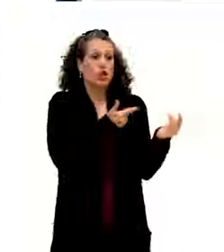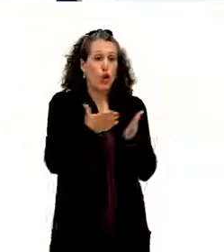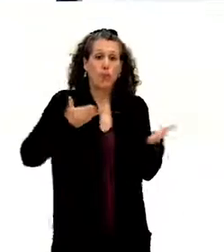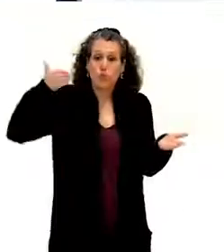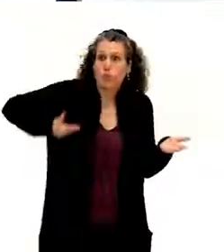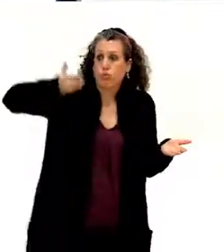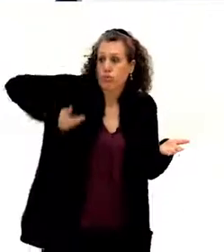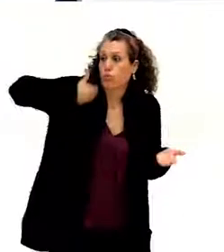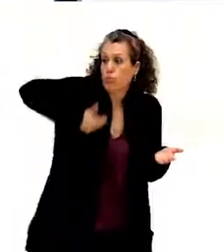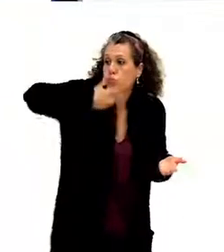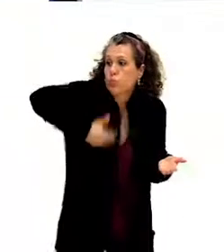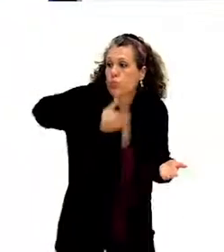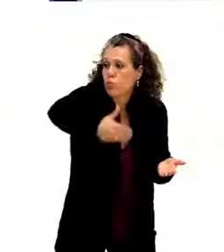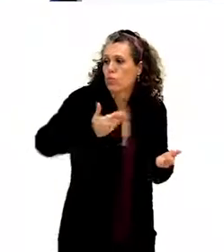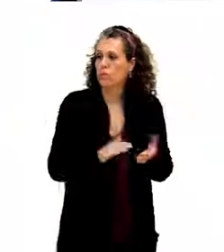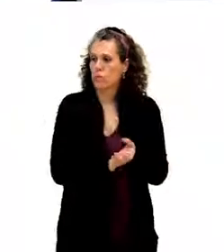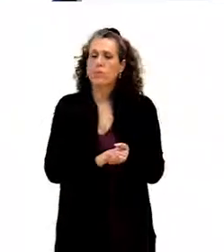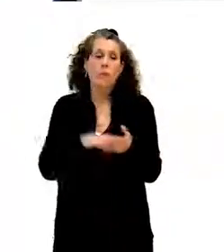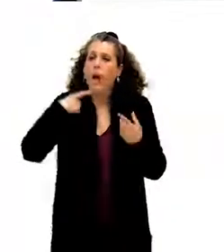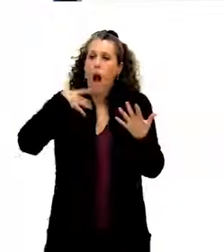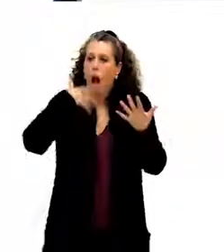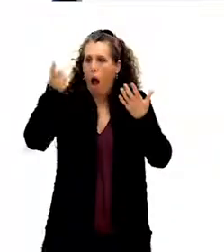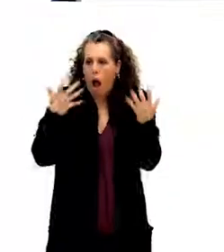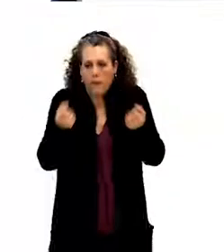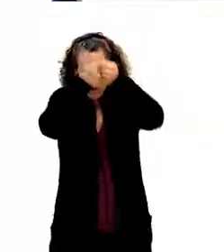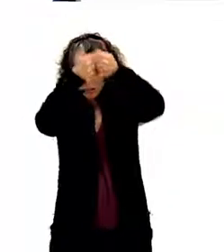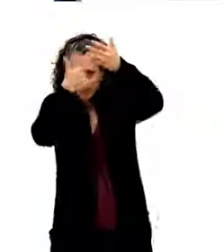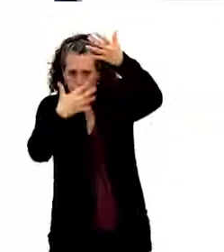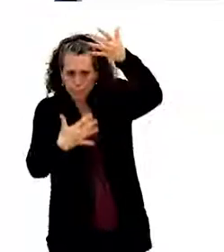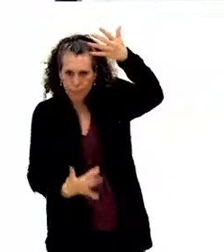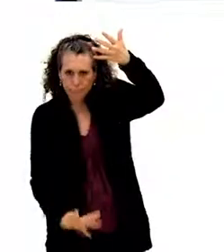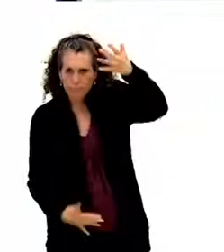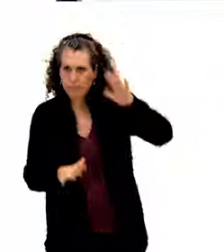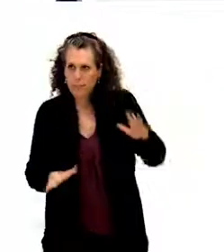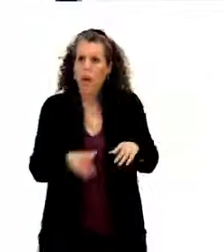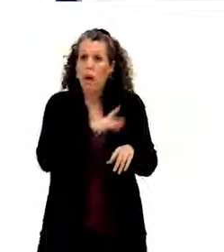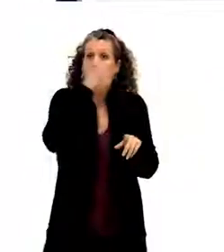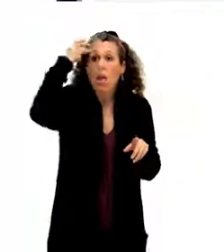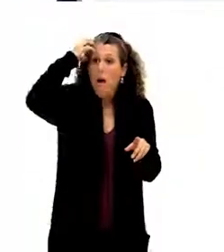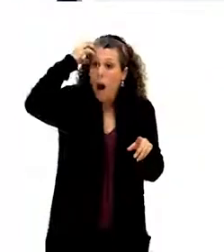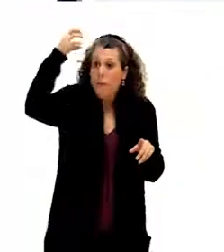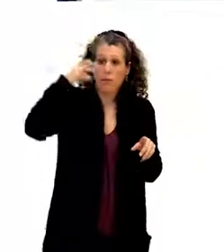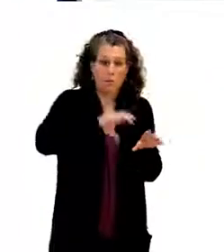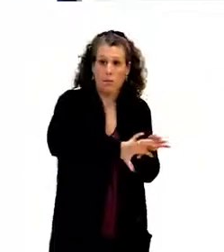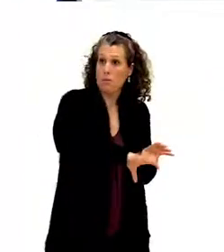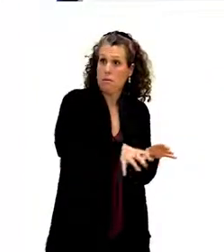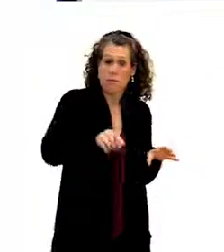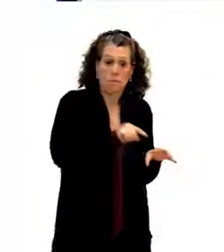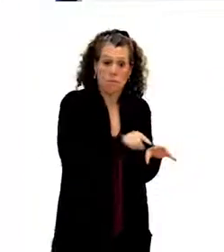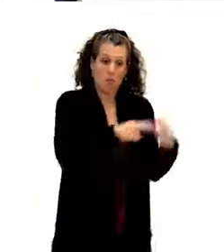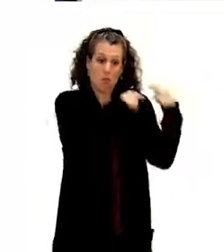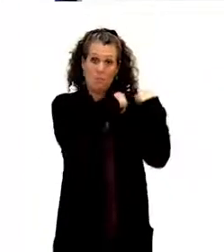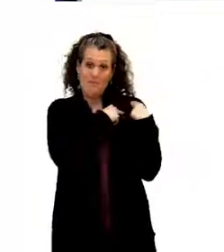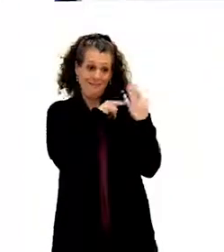service. The list goes on. The imagination of the state, the government, the contracting authority